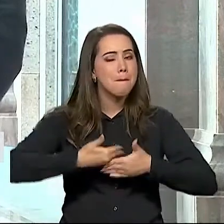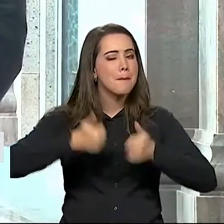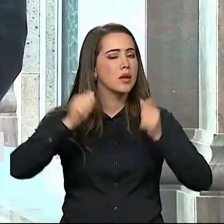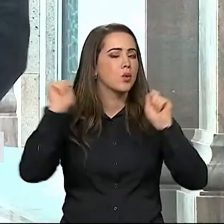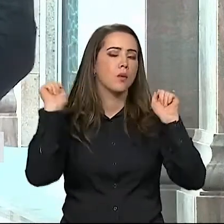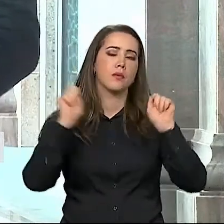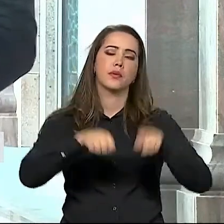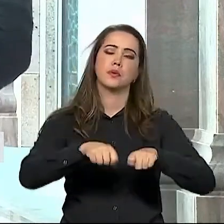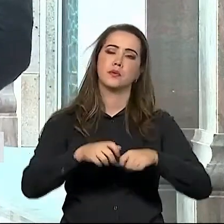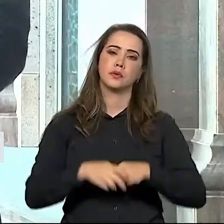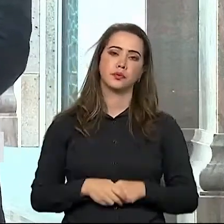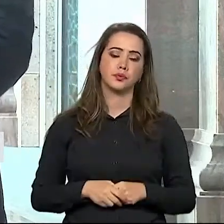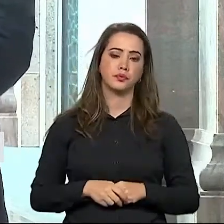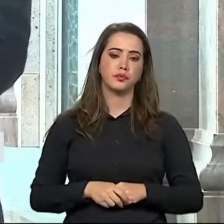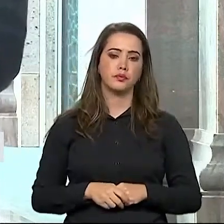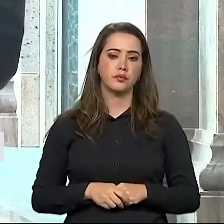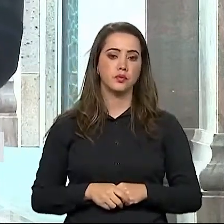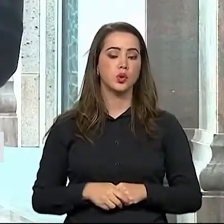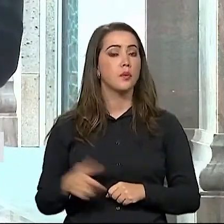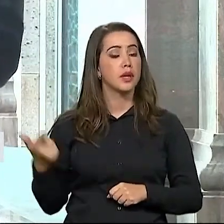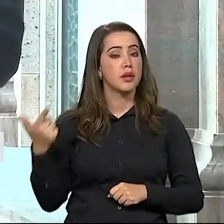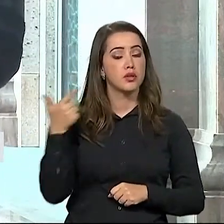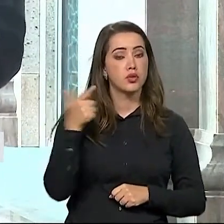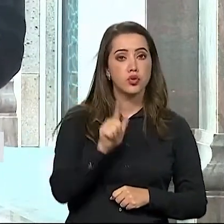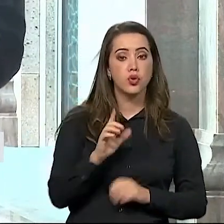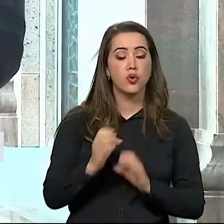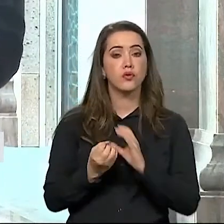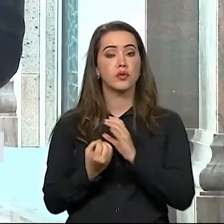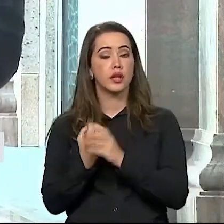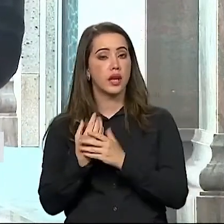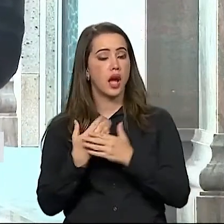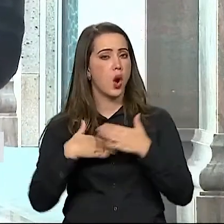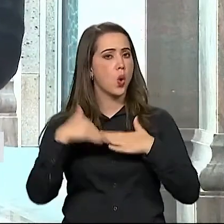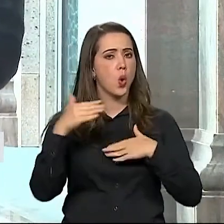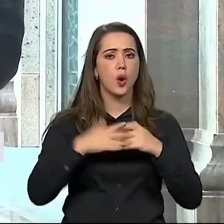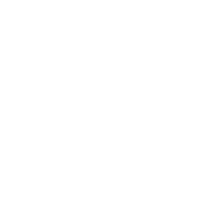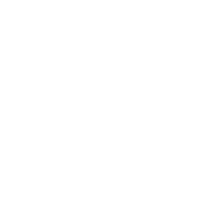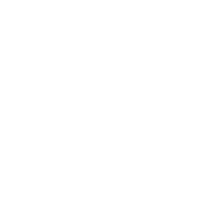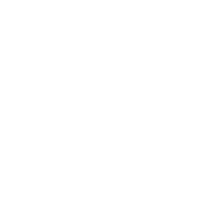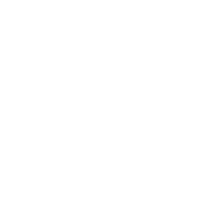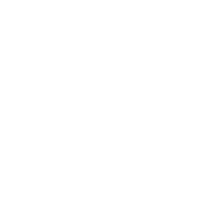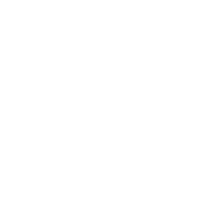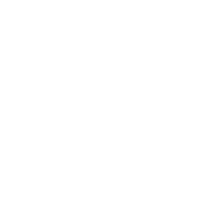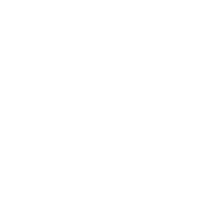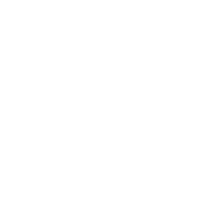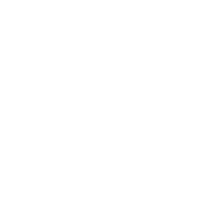forma para se estabelecer qualquer processo de conversação.